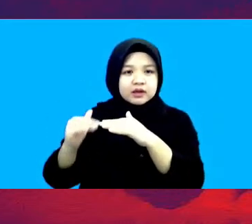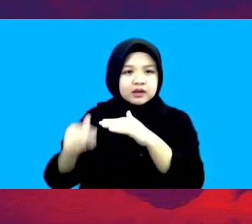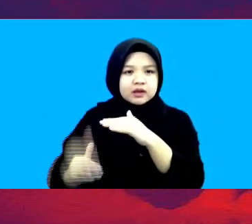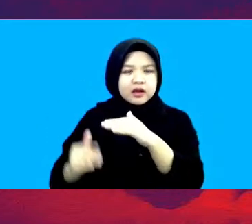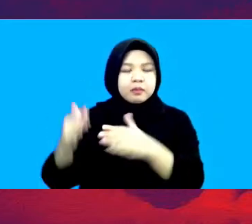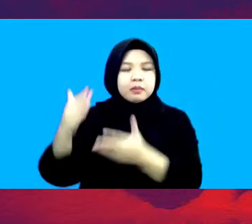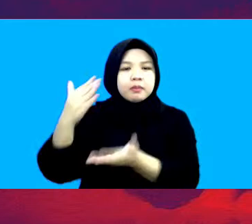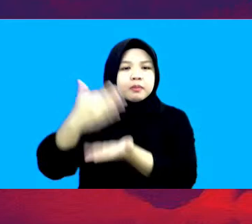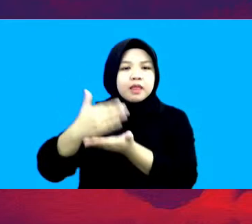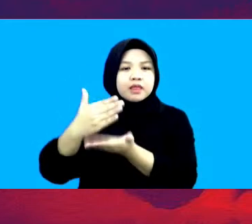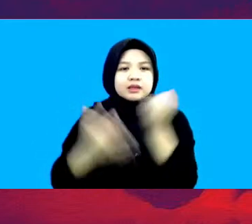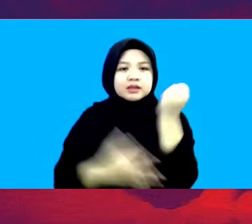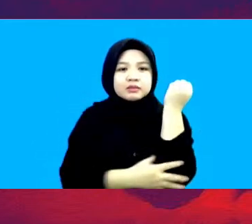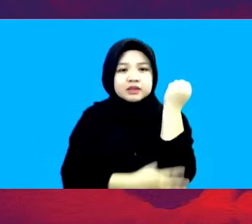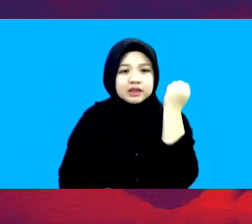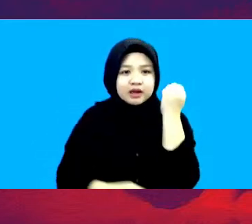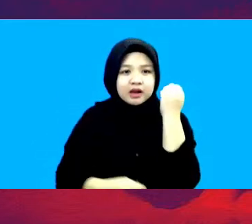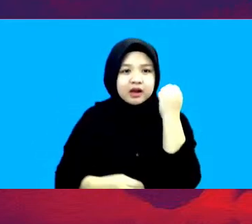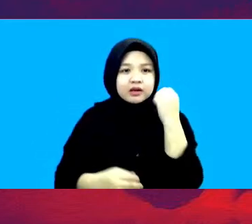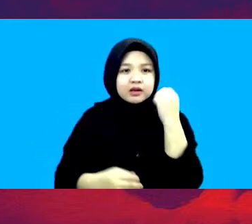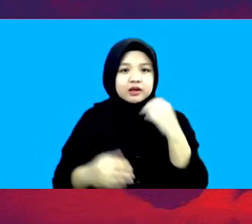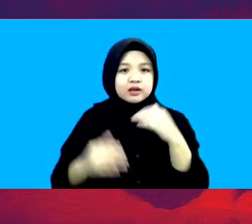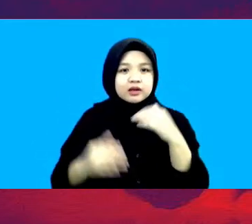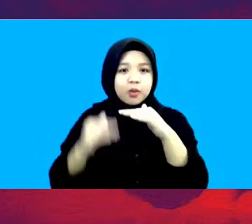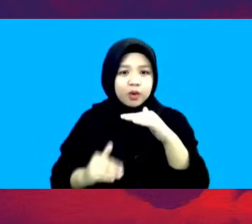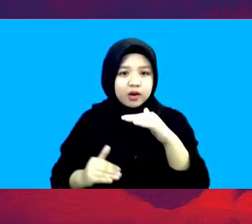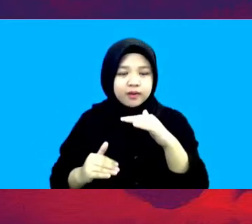How about that one? Heather.